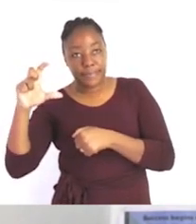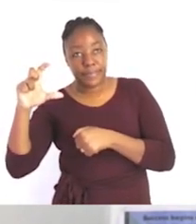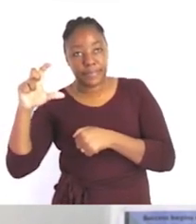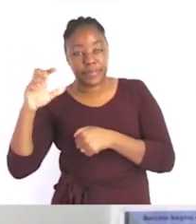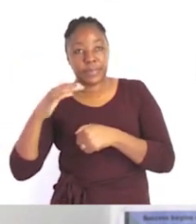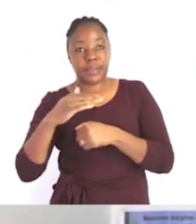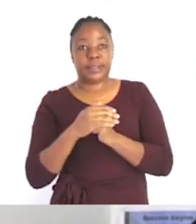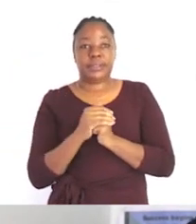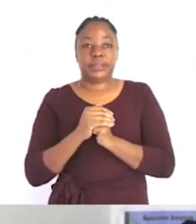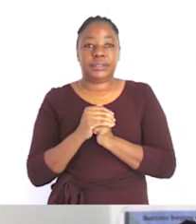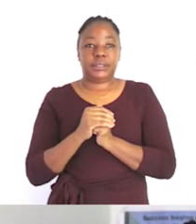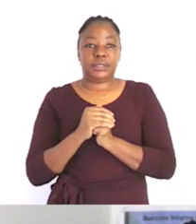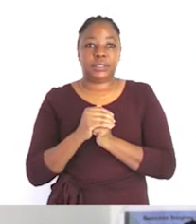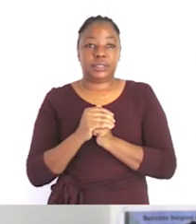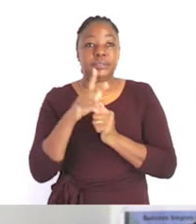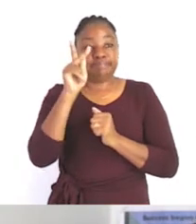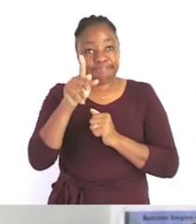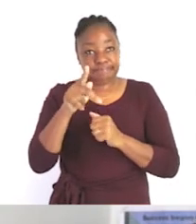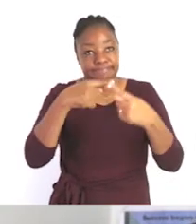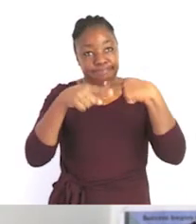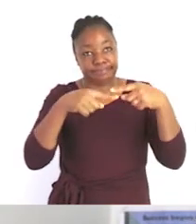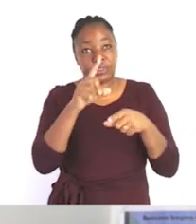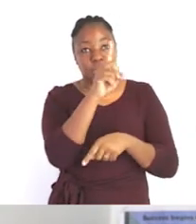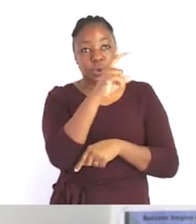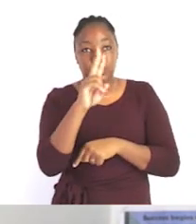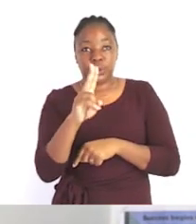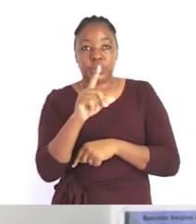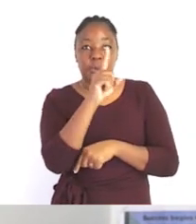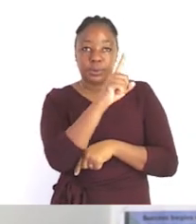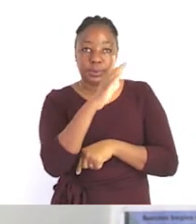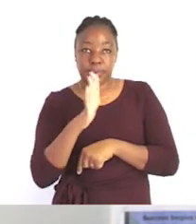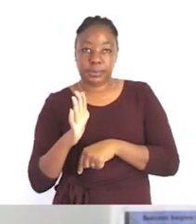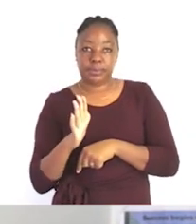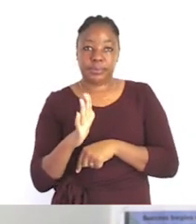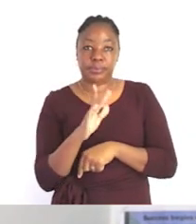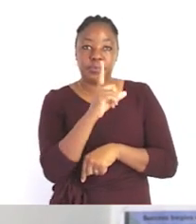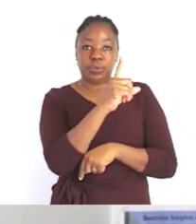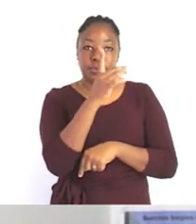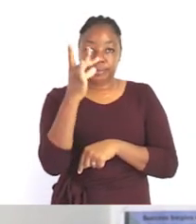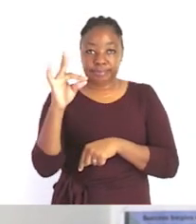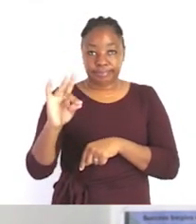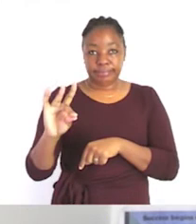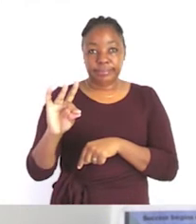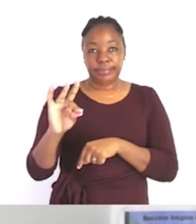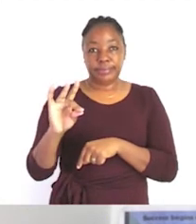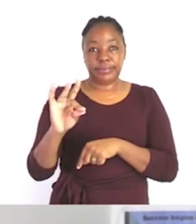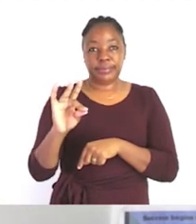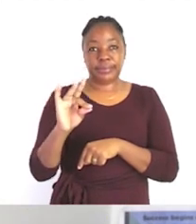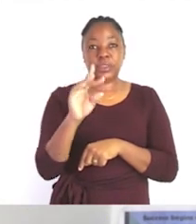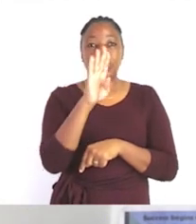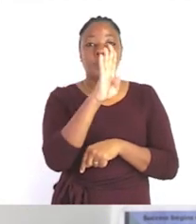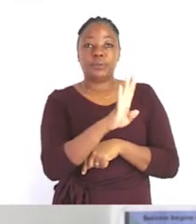our numbers again. Here we have 12, 15, 18,